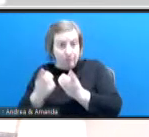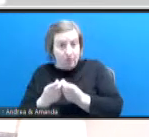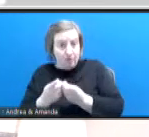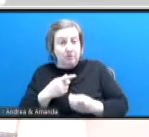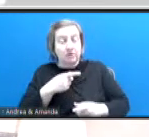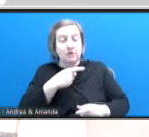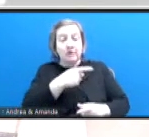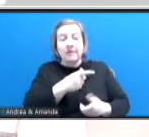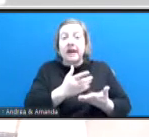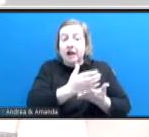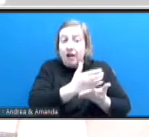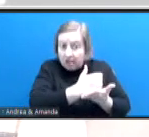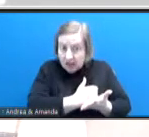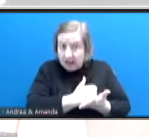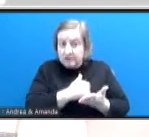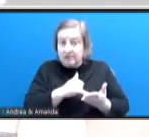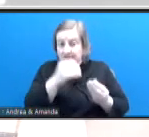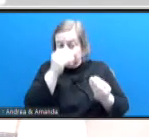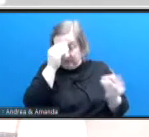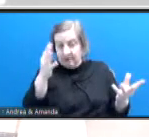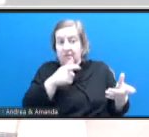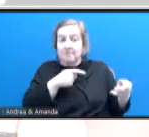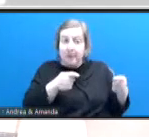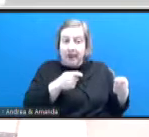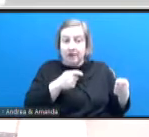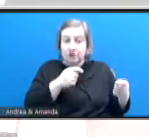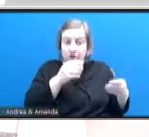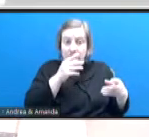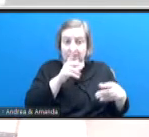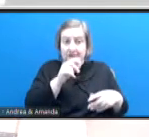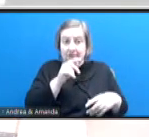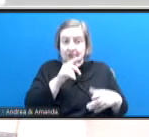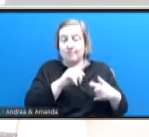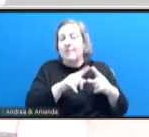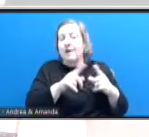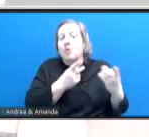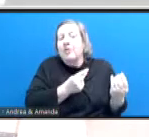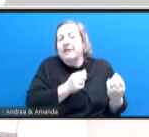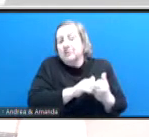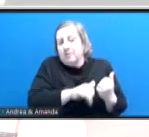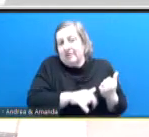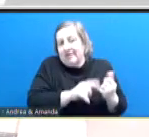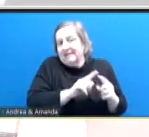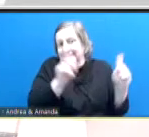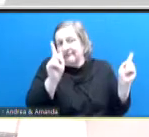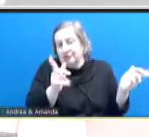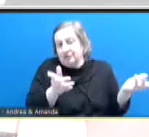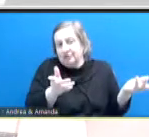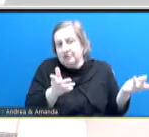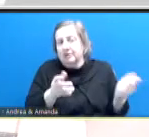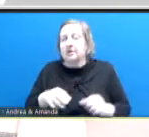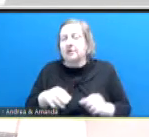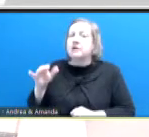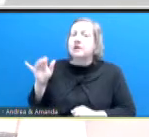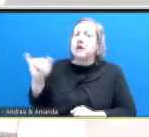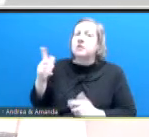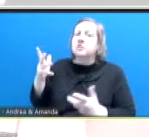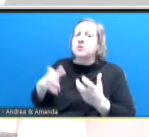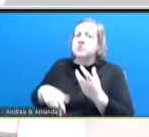are collecting it, they are managing it. It's a matter of what's being done about it. That's a different issue. And I also want to